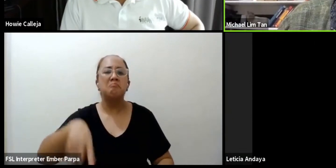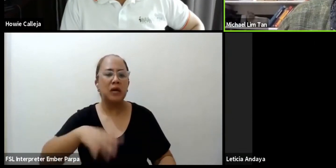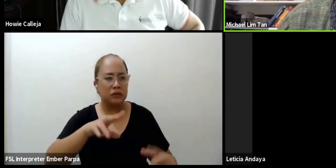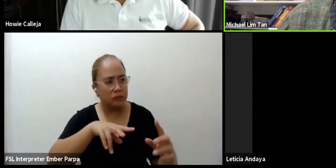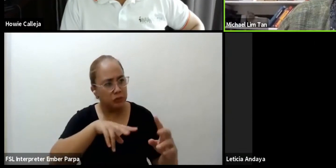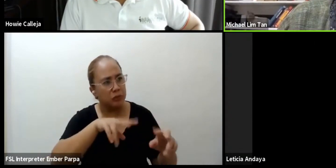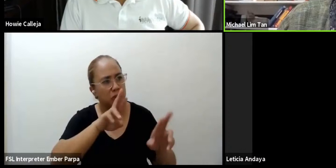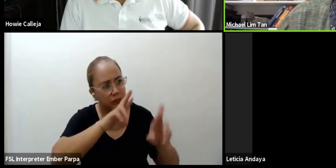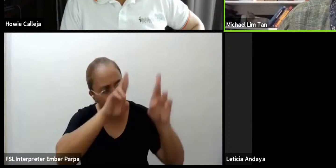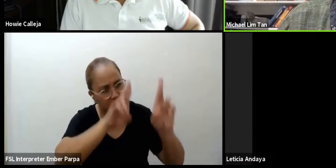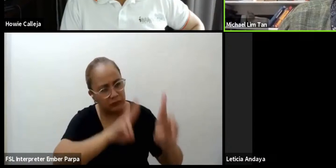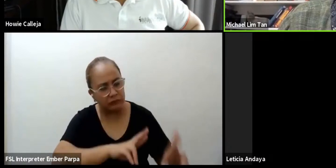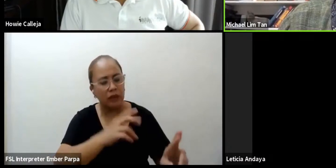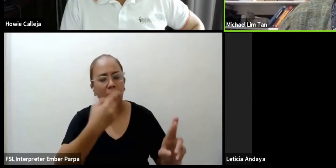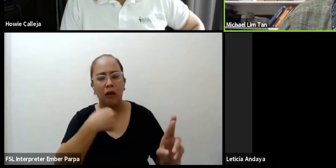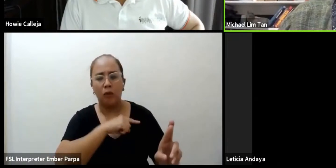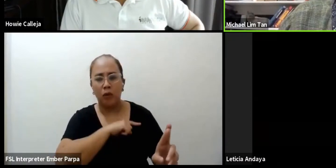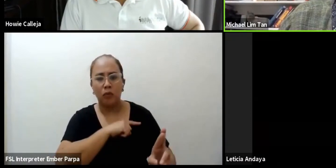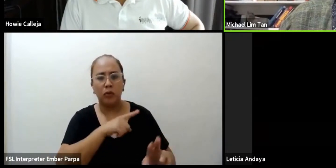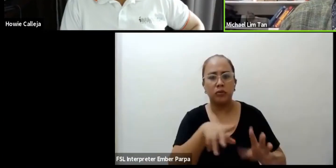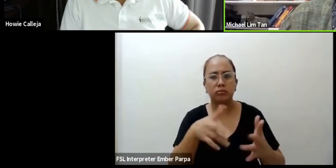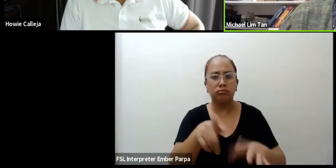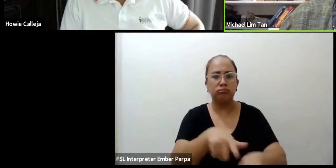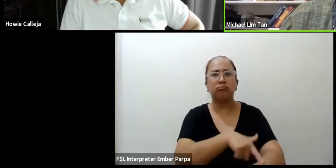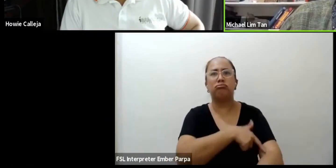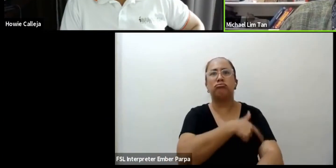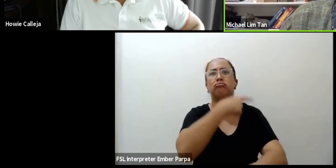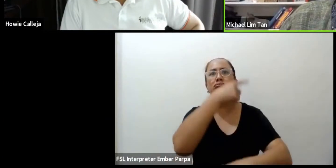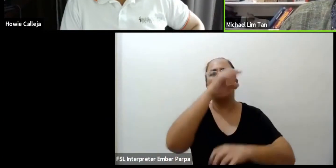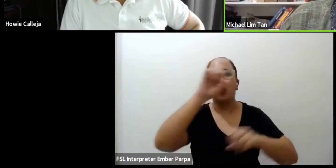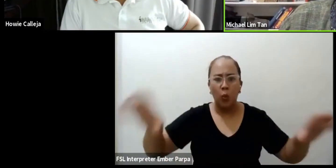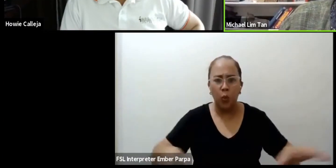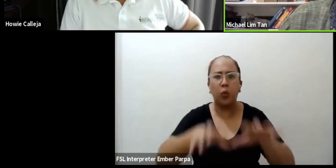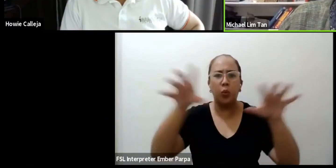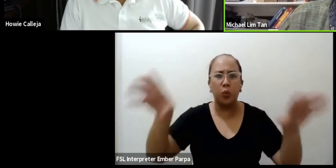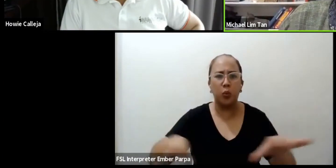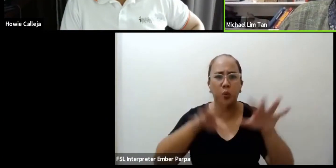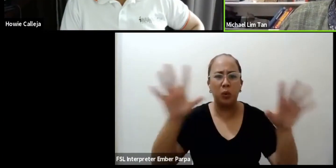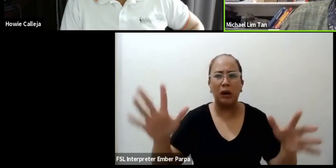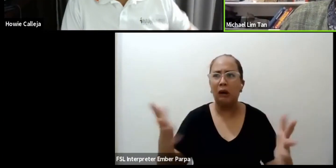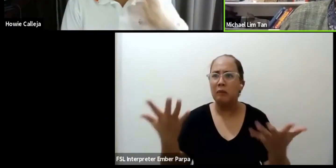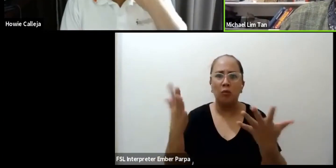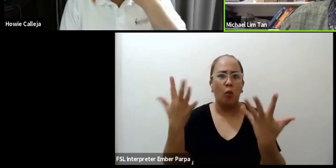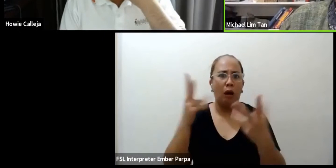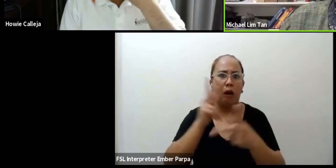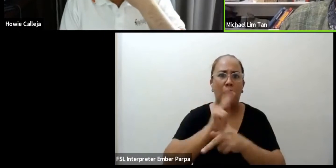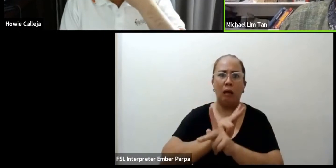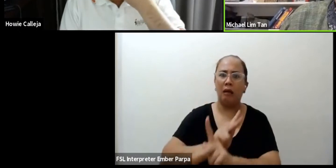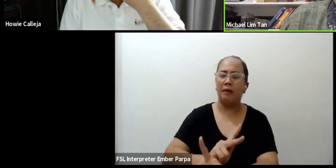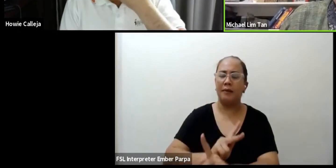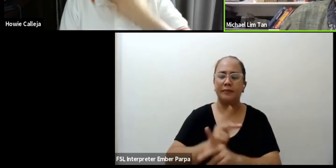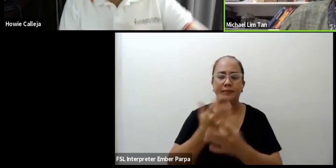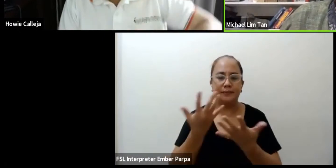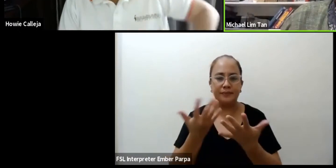amin. Long hours, no protection, that is what really gets to them. Then we heard